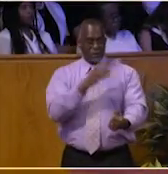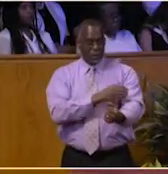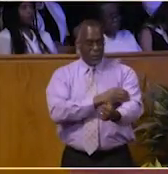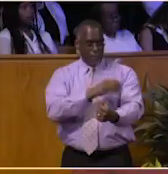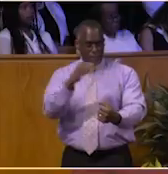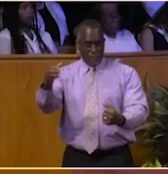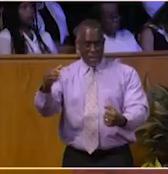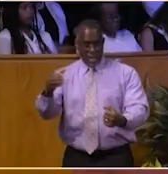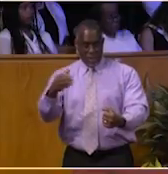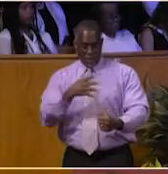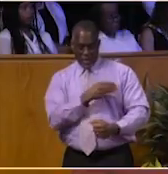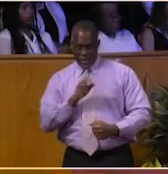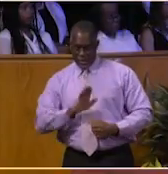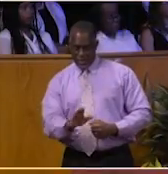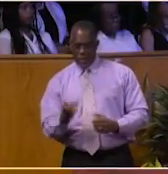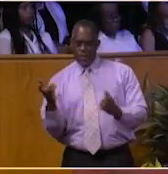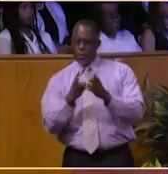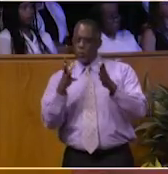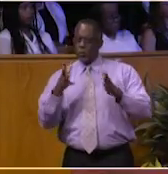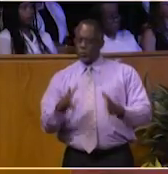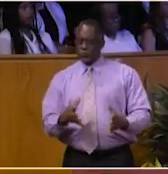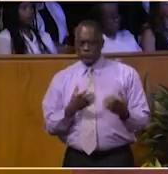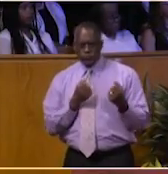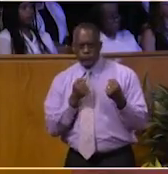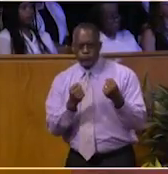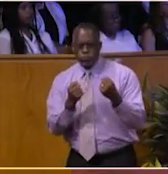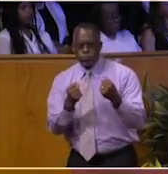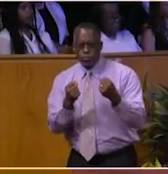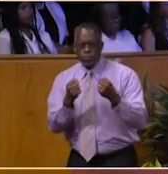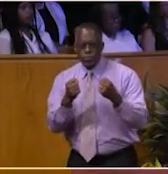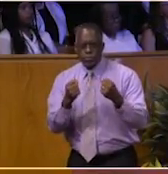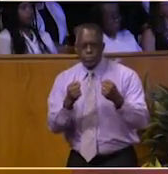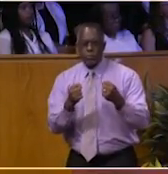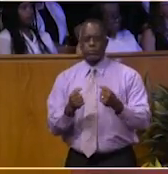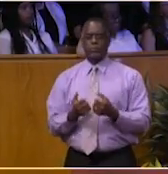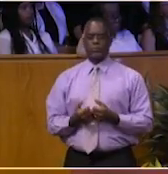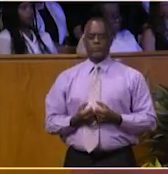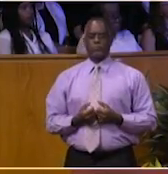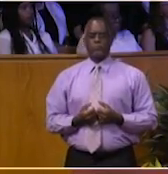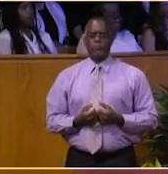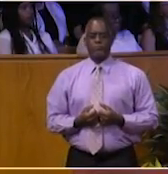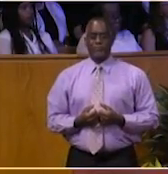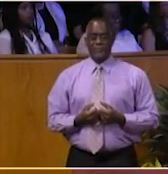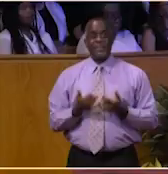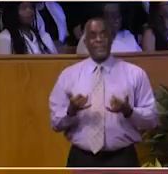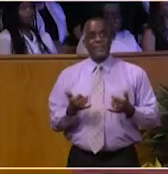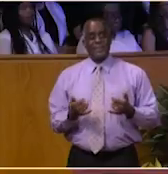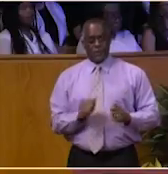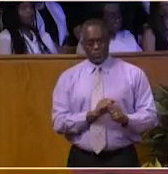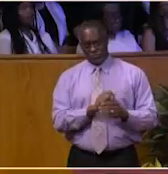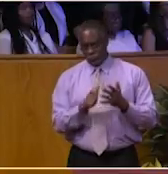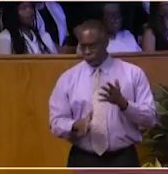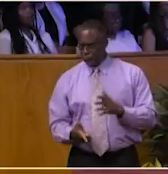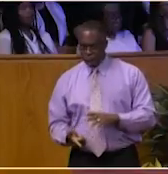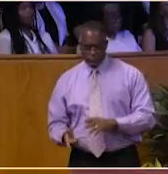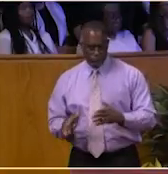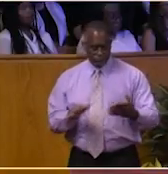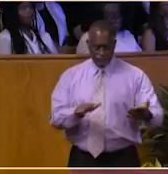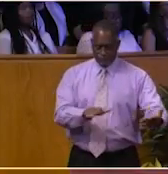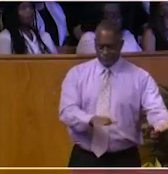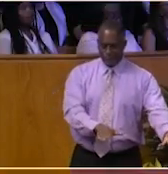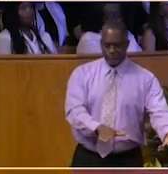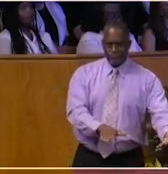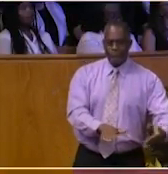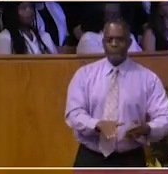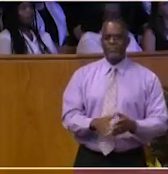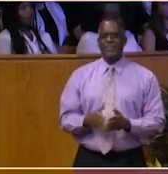their witness has only been magnified by their passing, as it has awakened